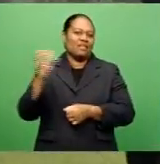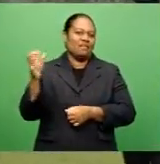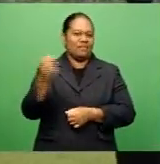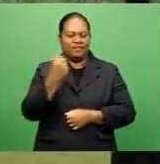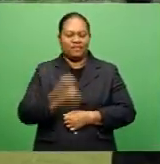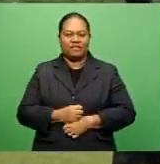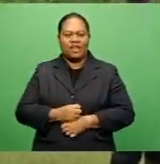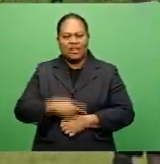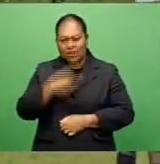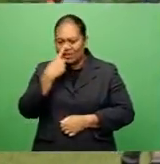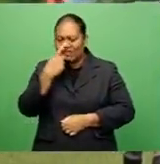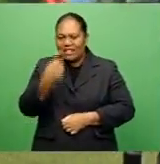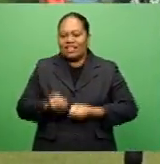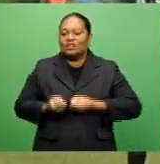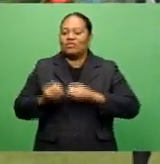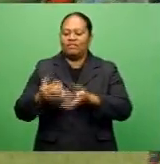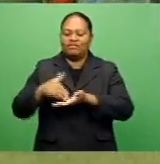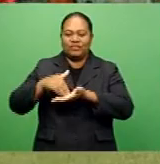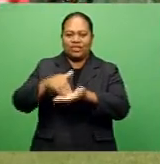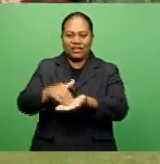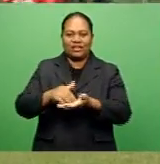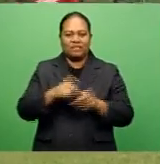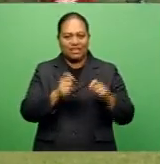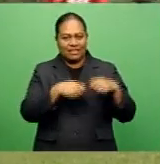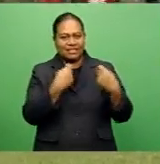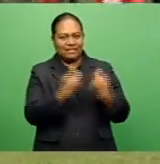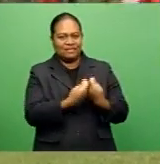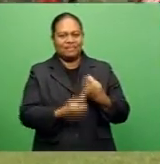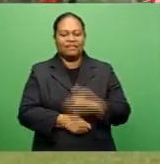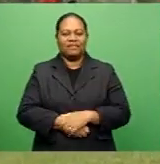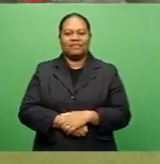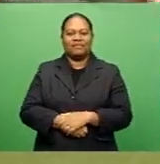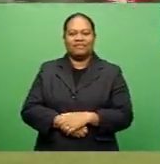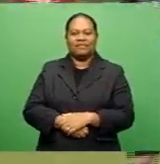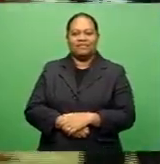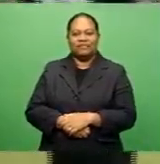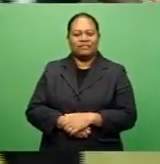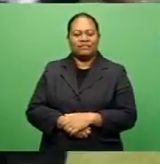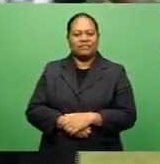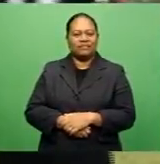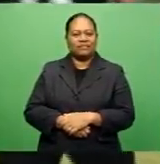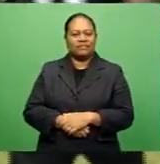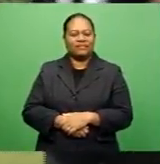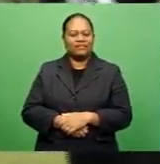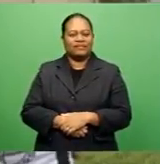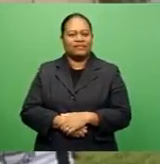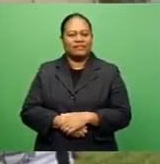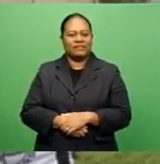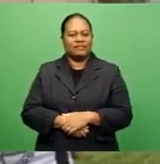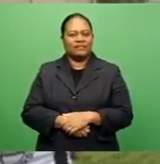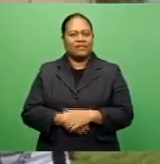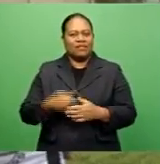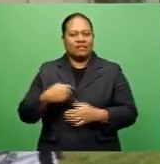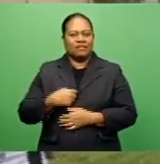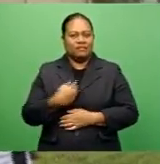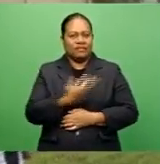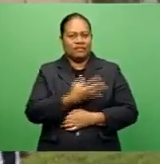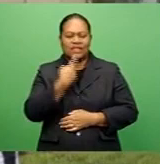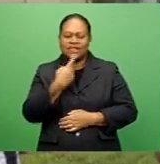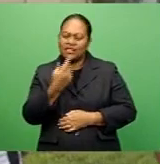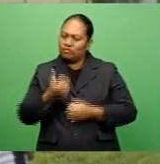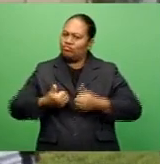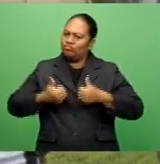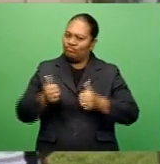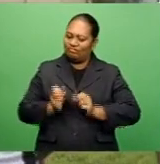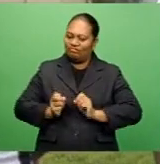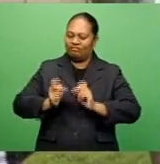an honor helping the side. Ba is known for Soccer Crazy Town, so for me it's a great opportunity to